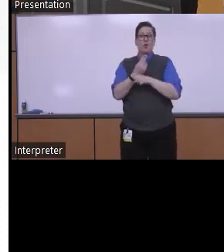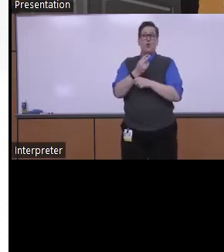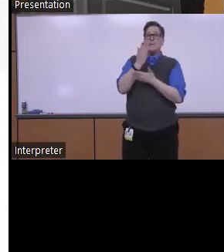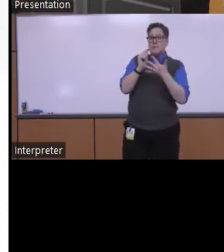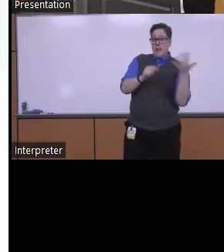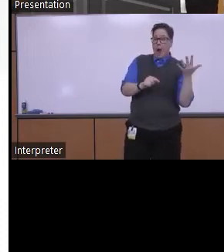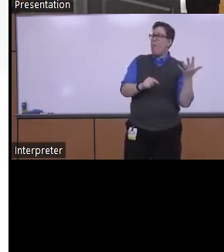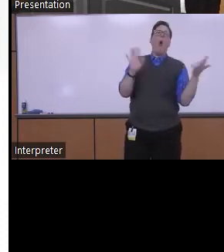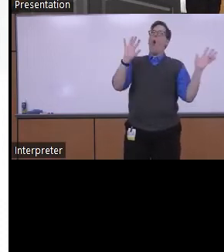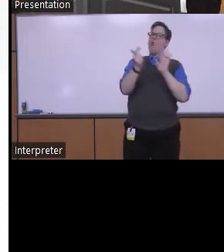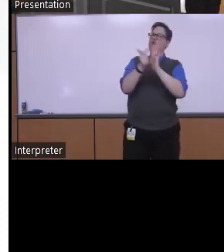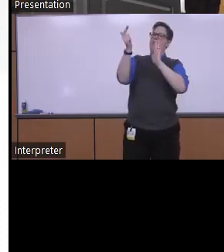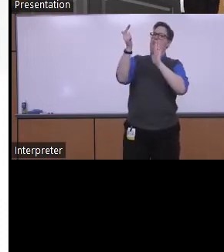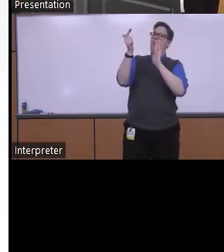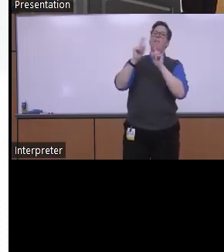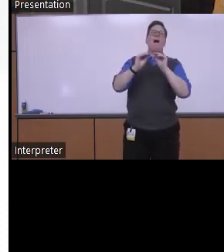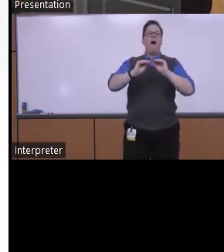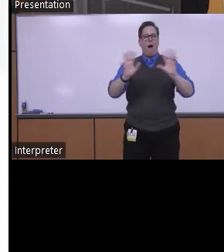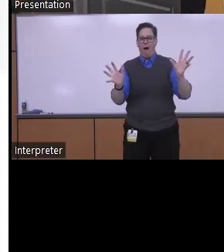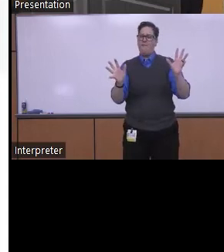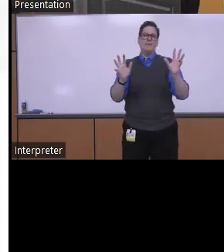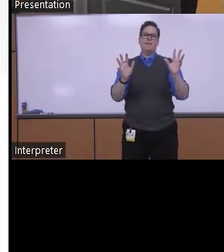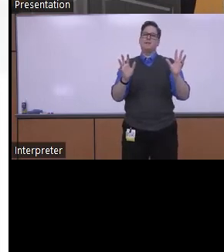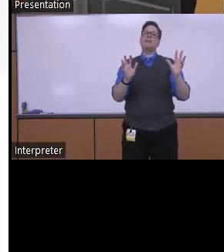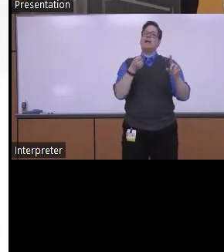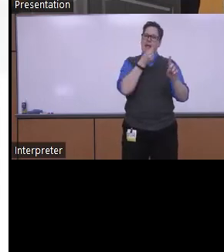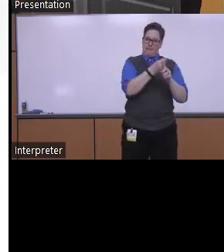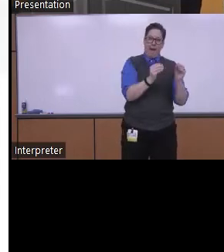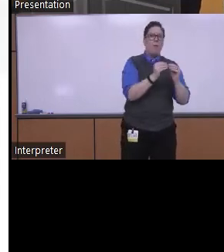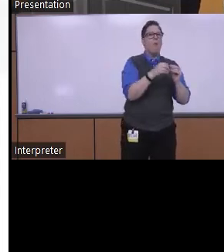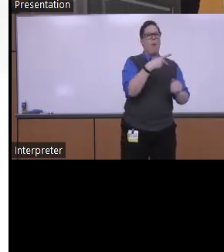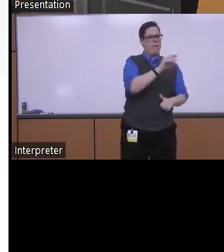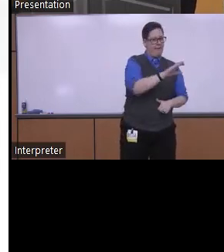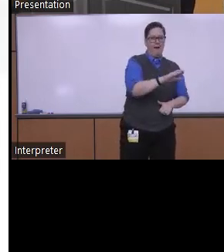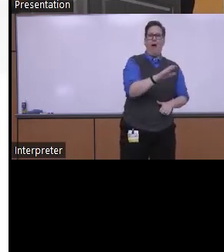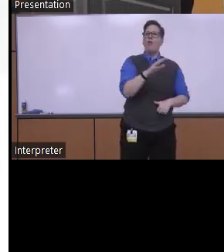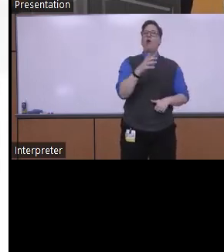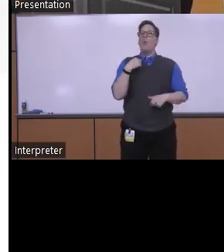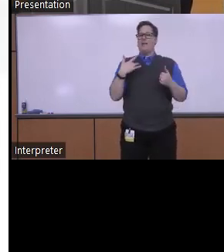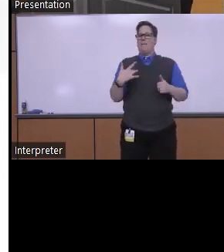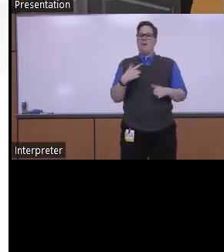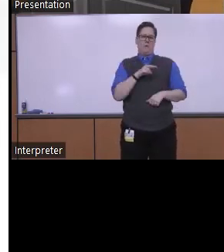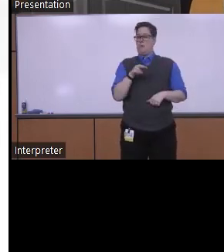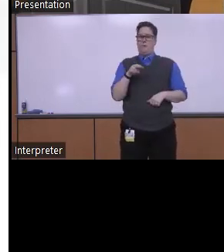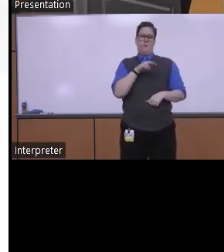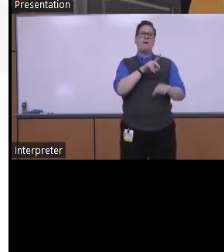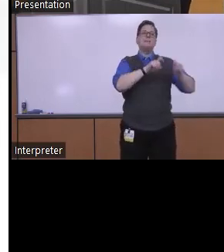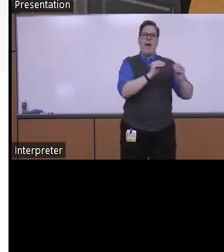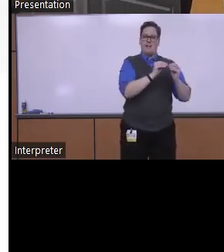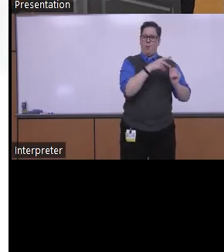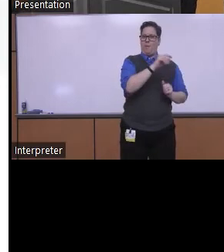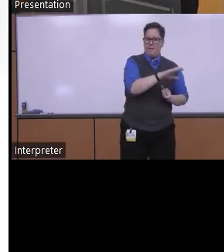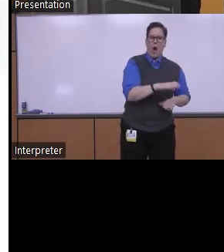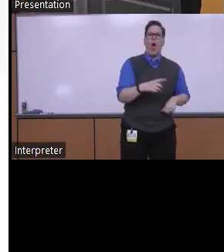this criminalization has clear racial and socioeconomic biases about who we test and what substances